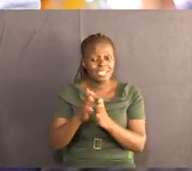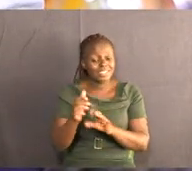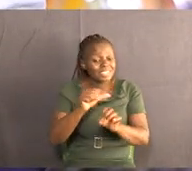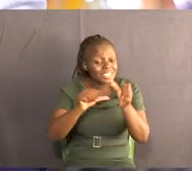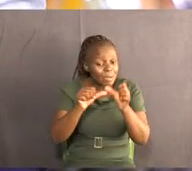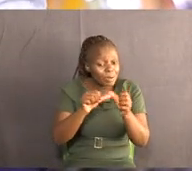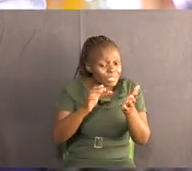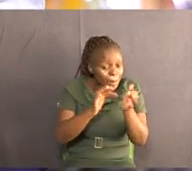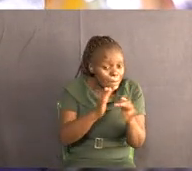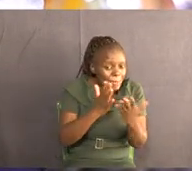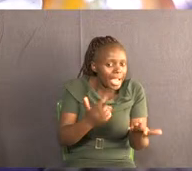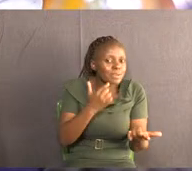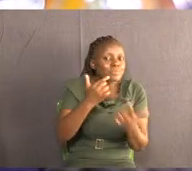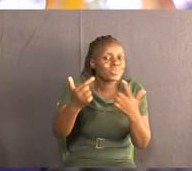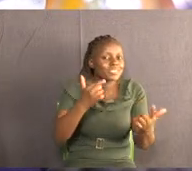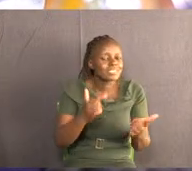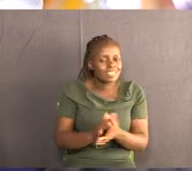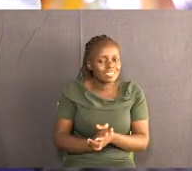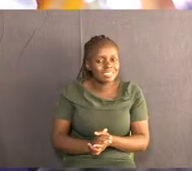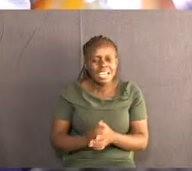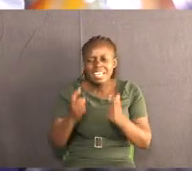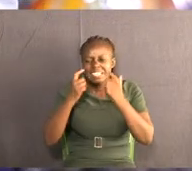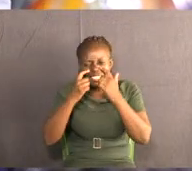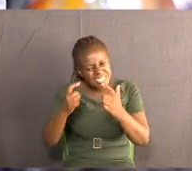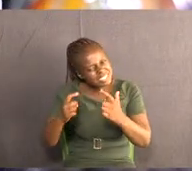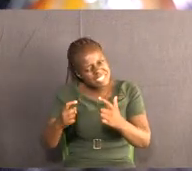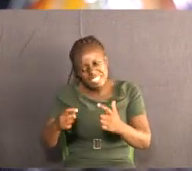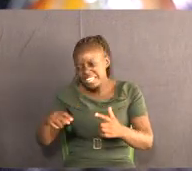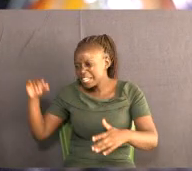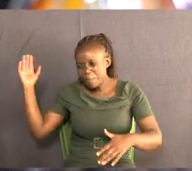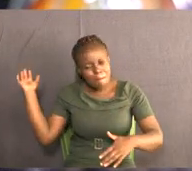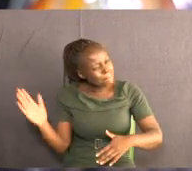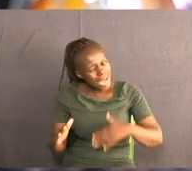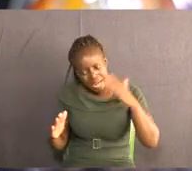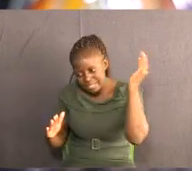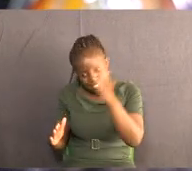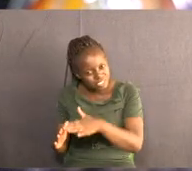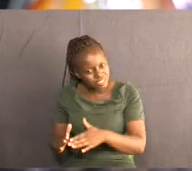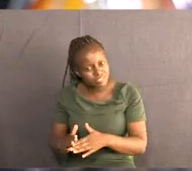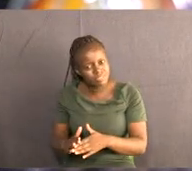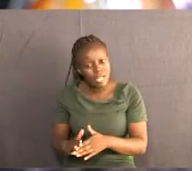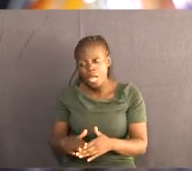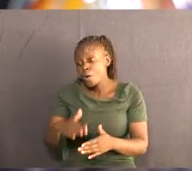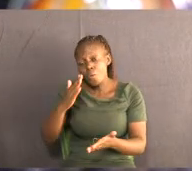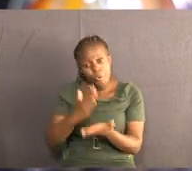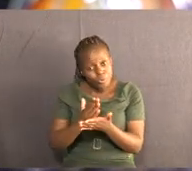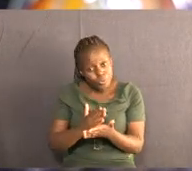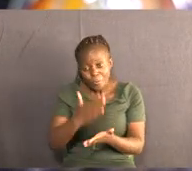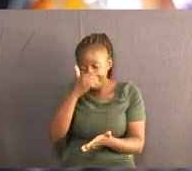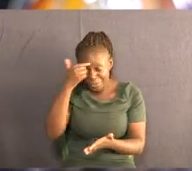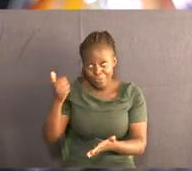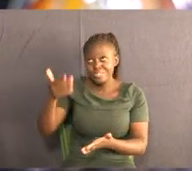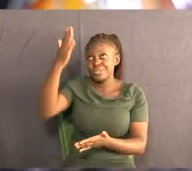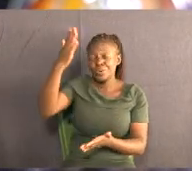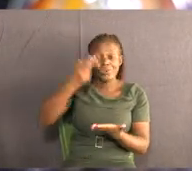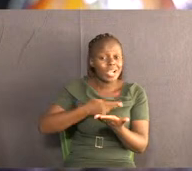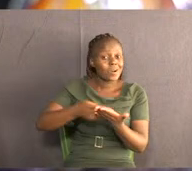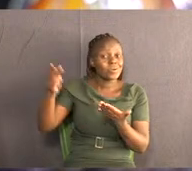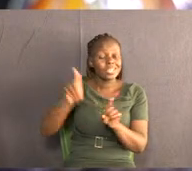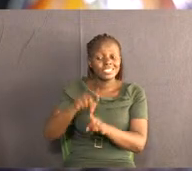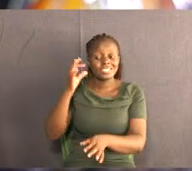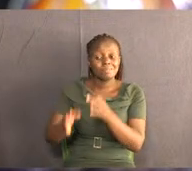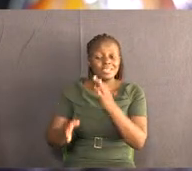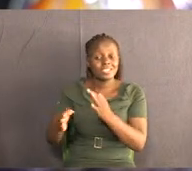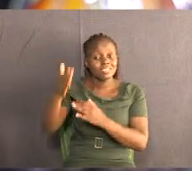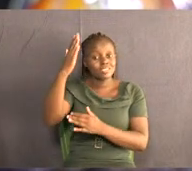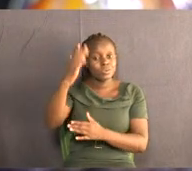says that sin never goes unpunished because God is a holy and just God. Sin will